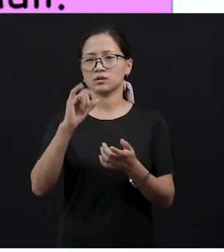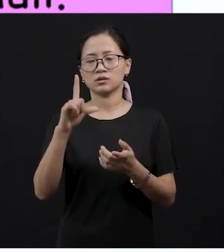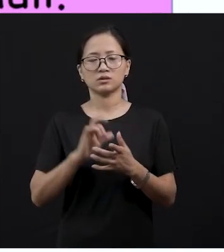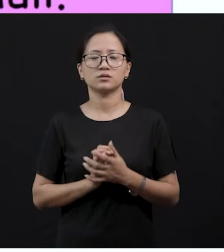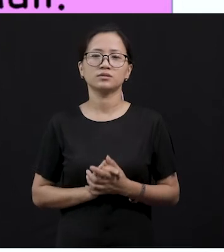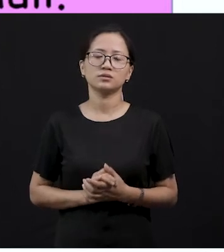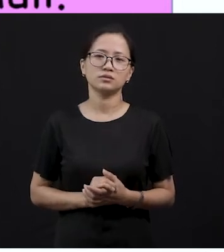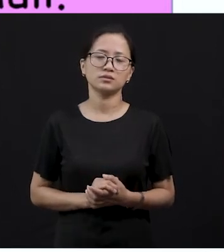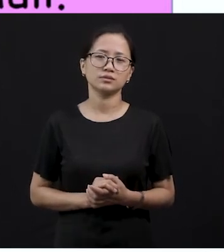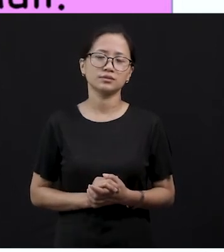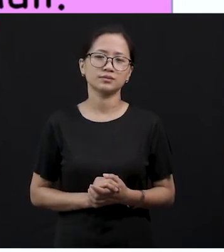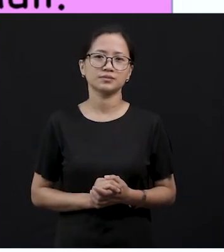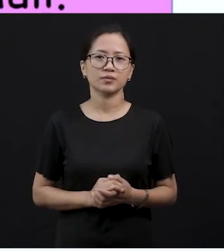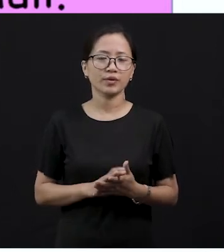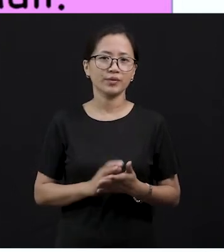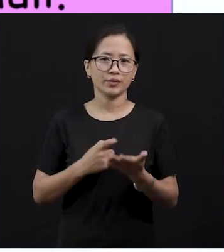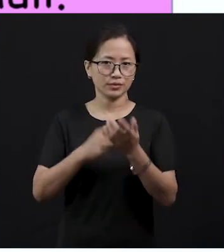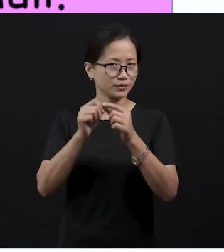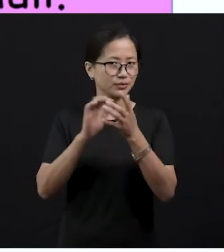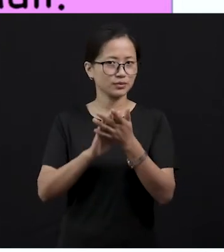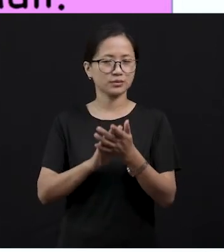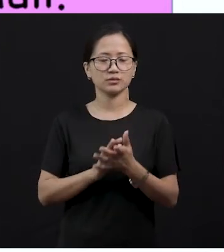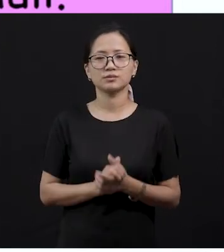are different stimuli. So we respond to it.